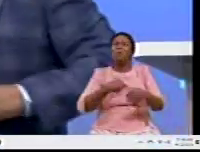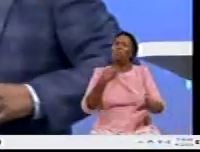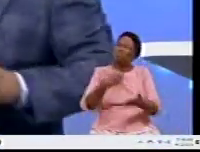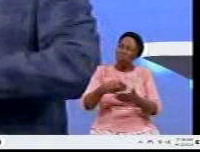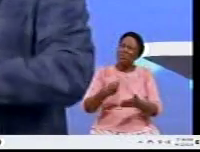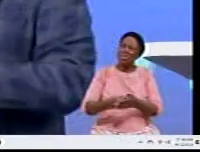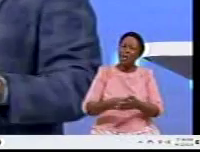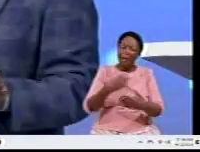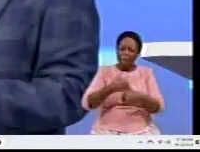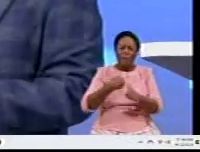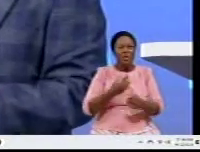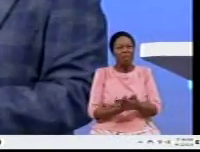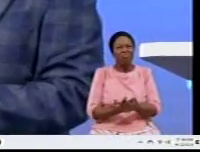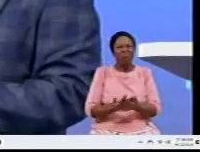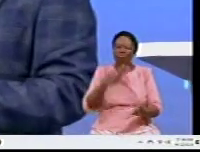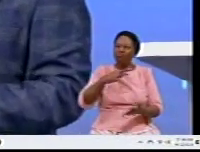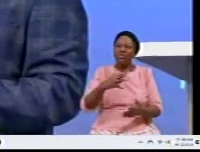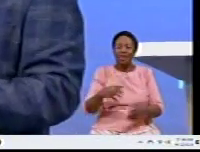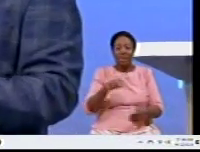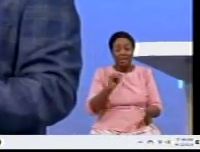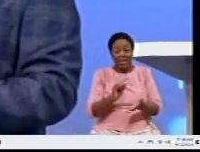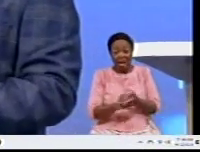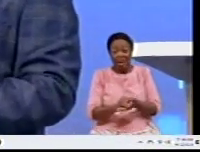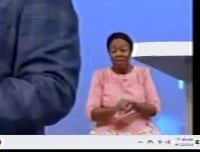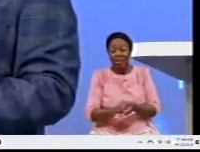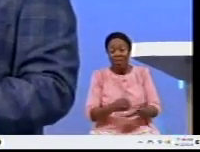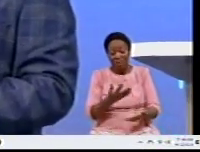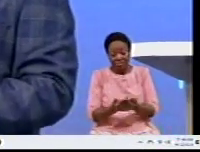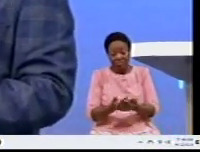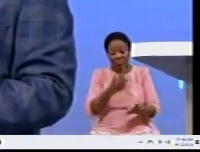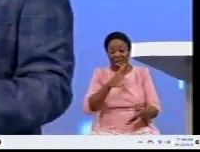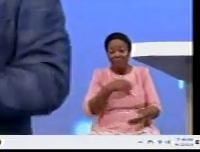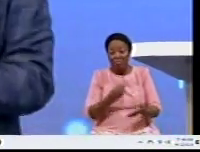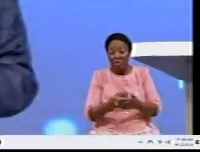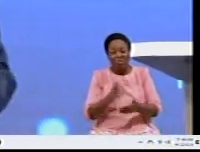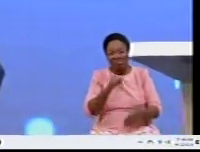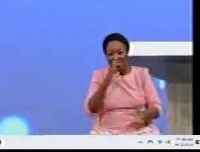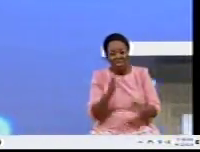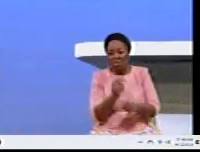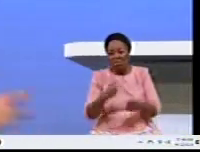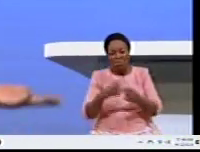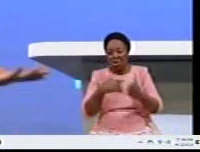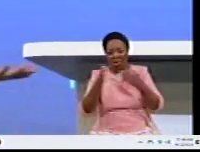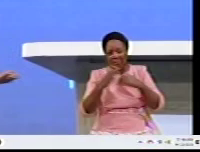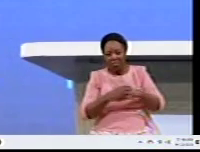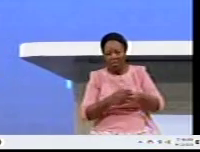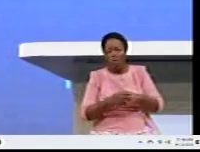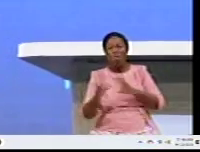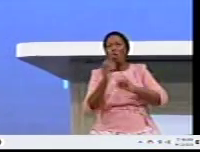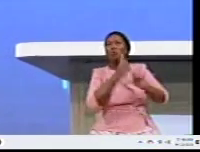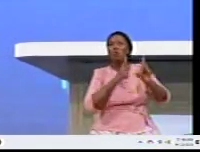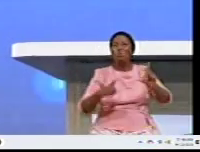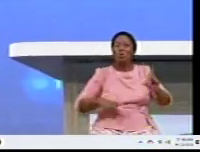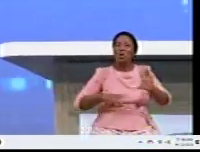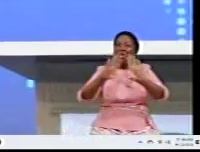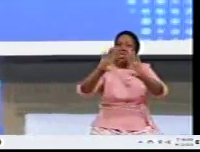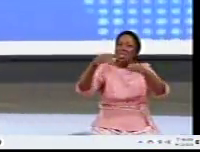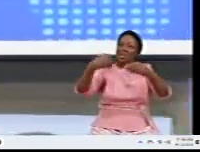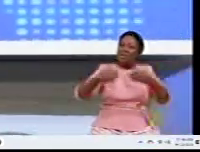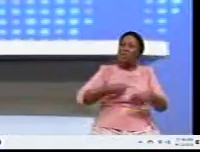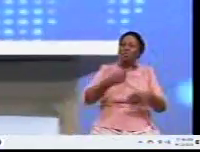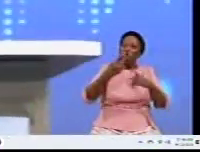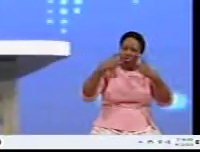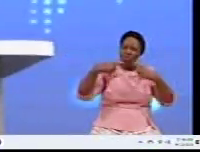me rich. Those riches will not take you to heaven. Oh Lord, give me